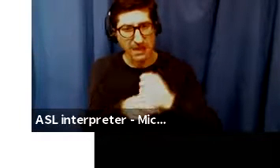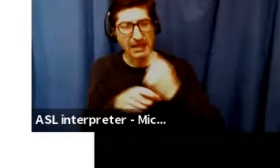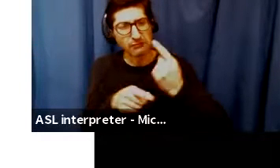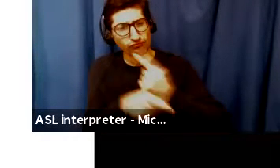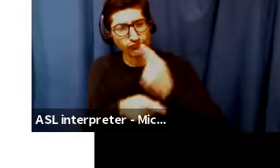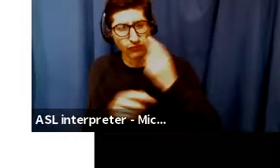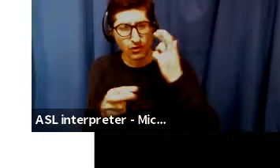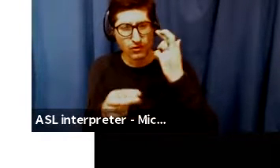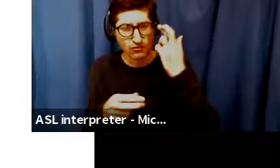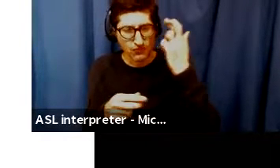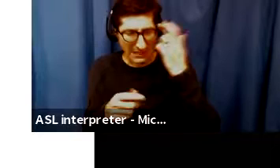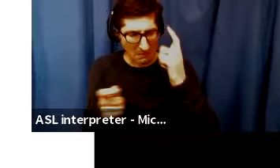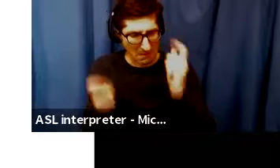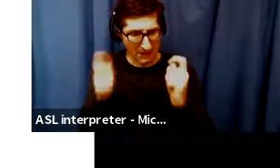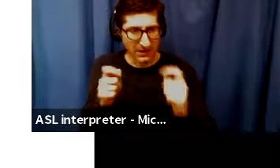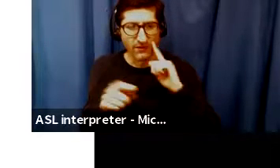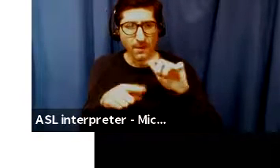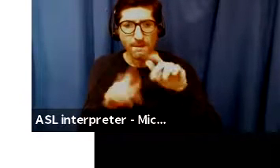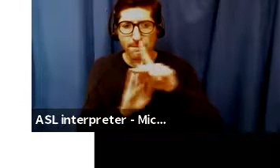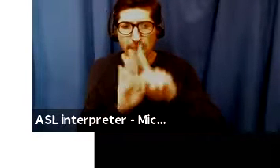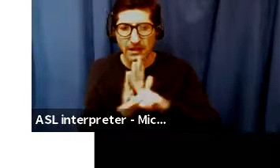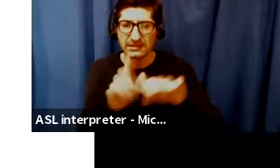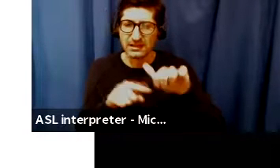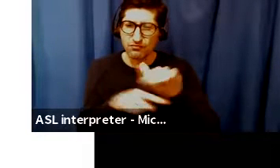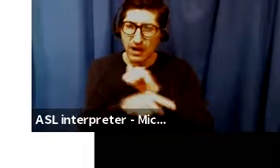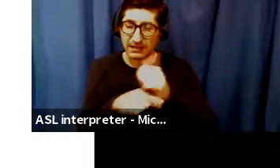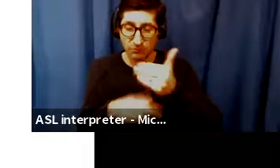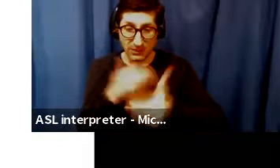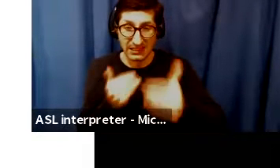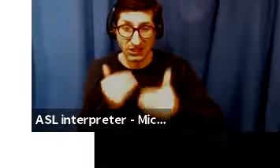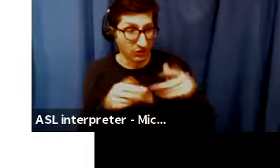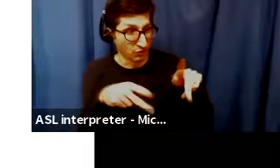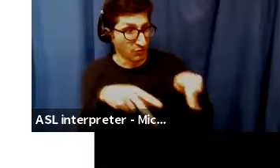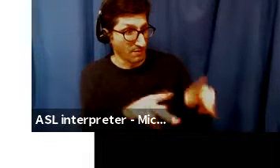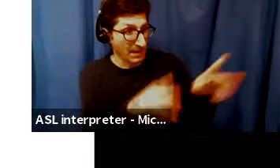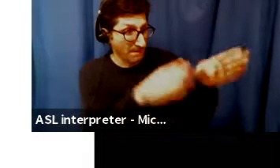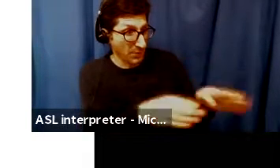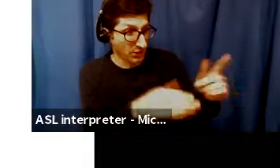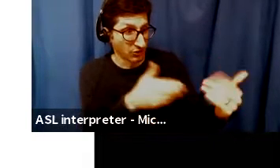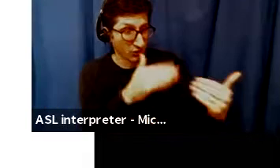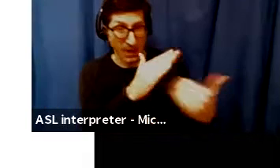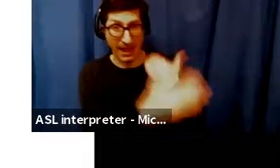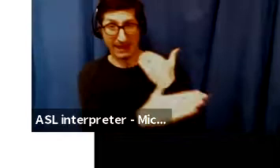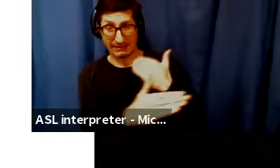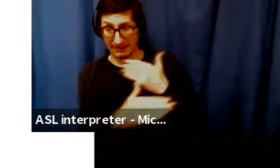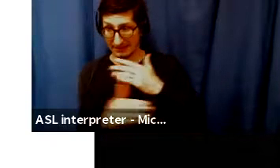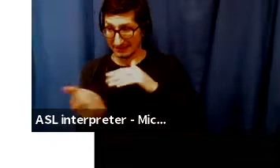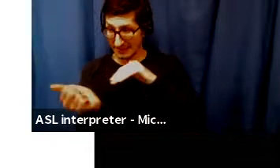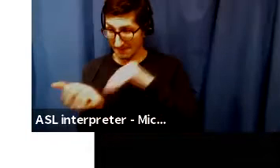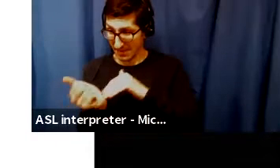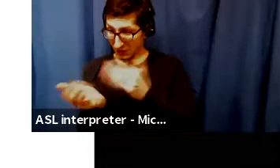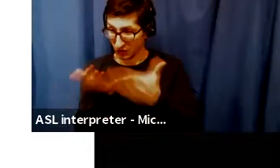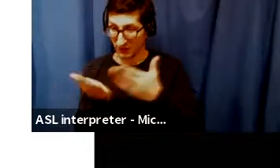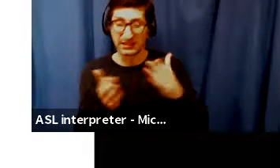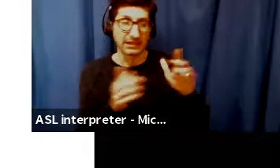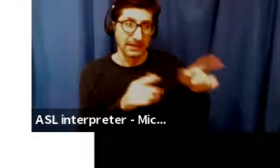procedures that would allow somebody who can't wear a mask due to a disability to access your medical services? And